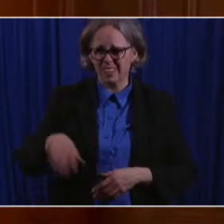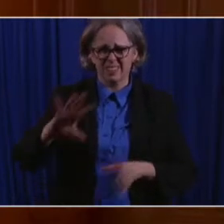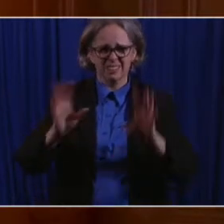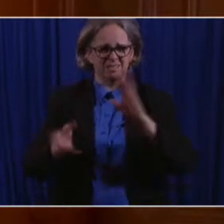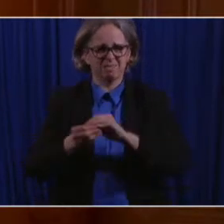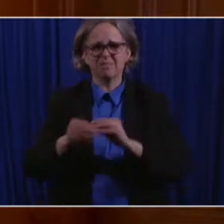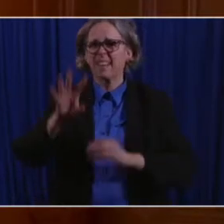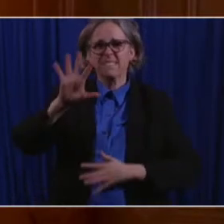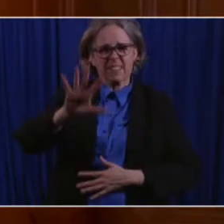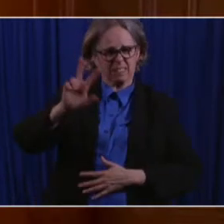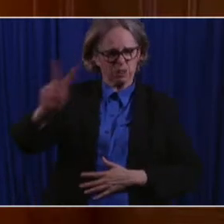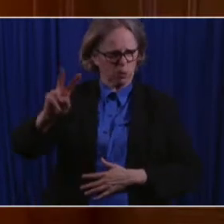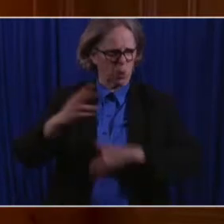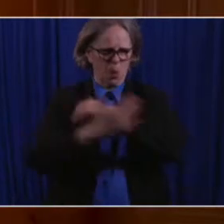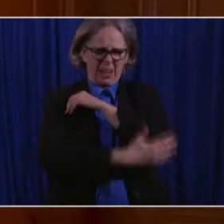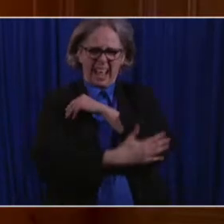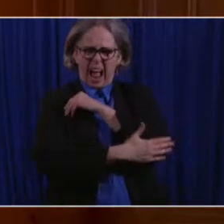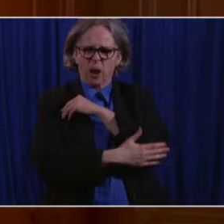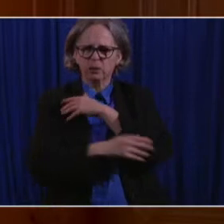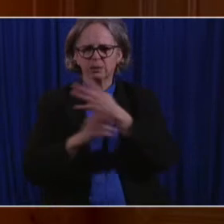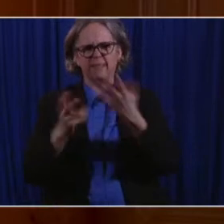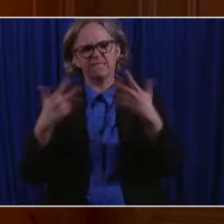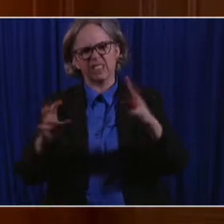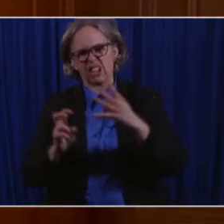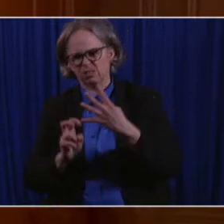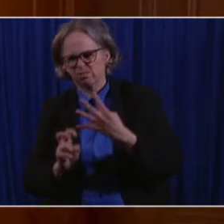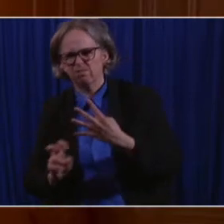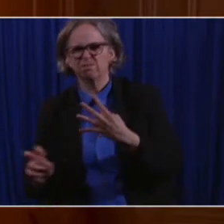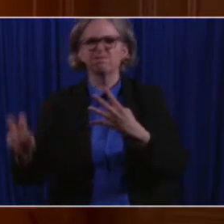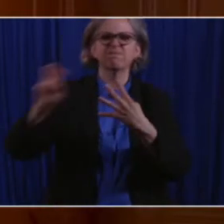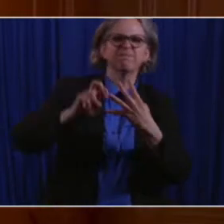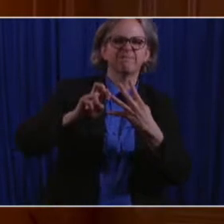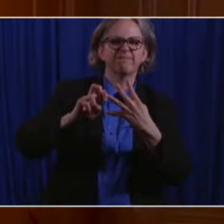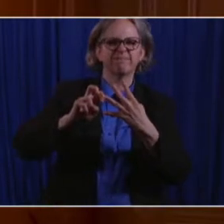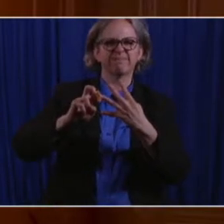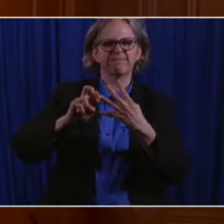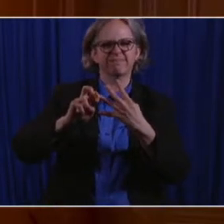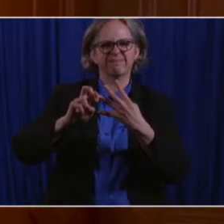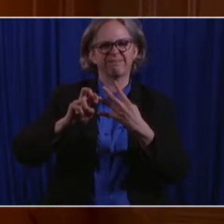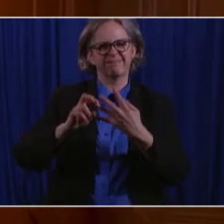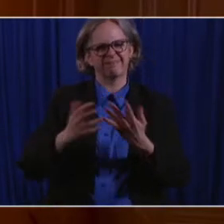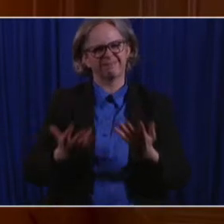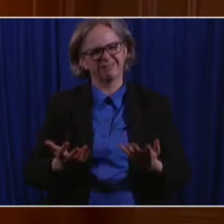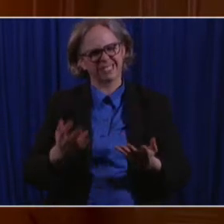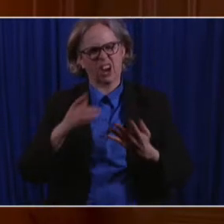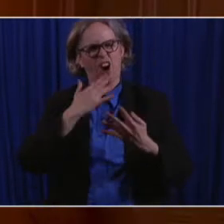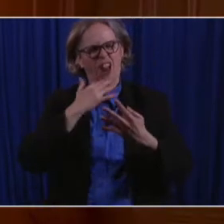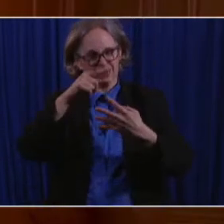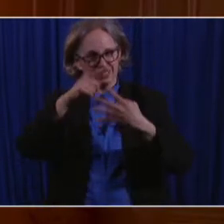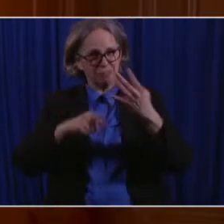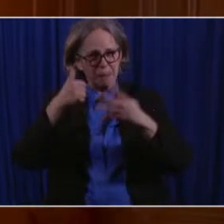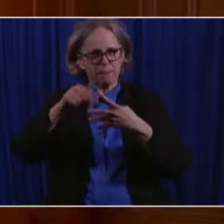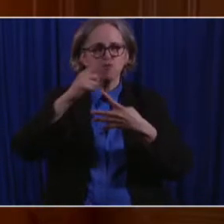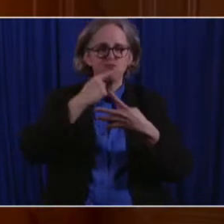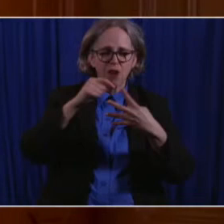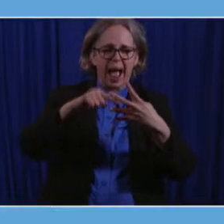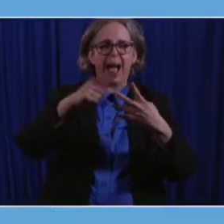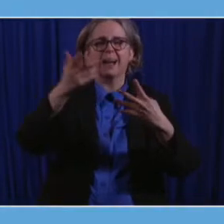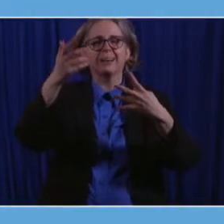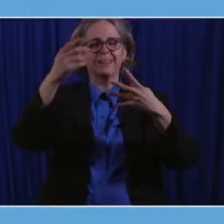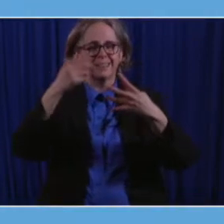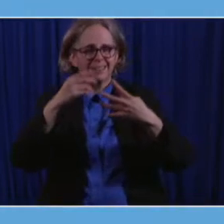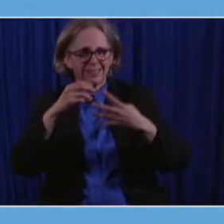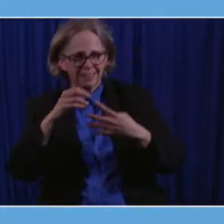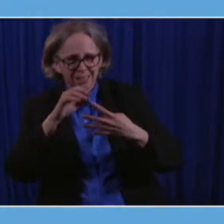their county level cases per 100,000 compared to last week. Eric, we'll take a look at the next slide. Because of this, we saw 5 counties move to a